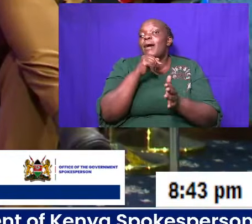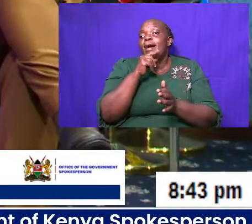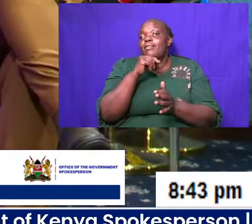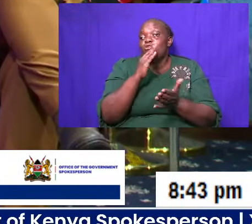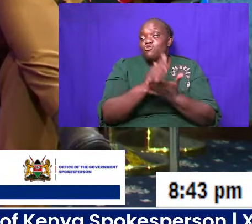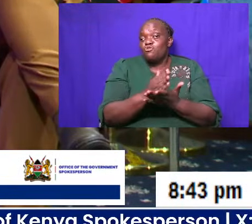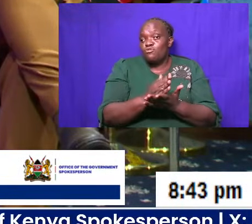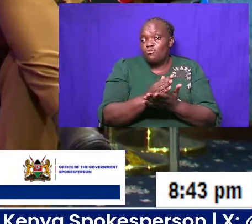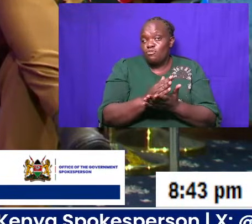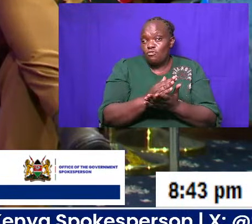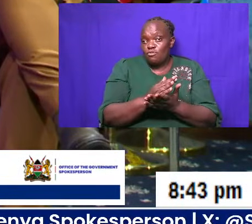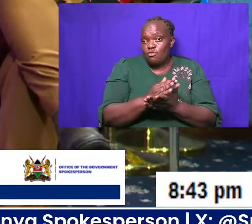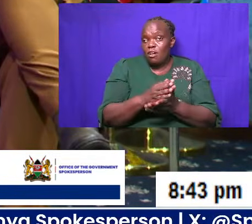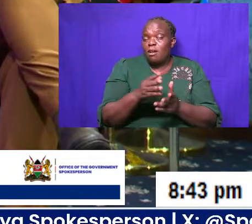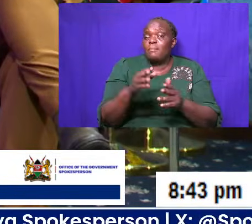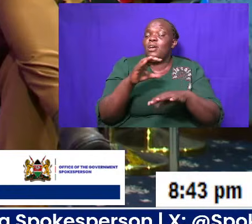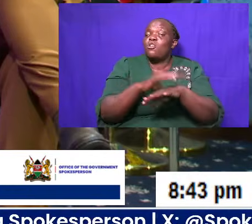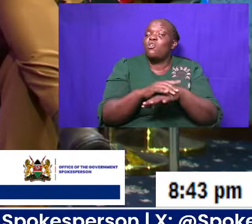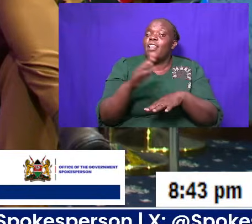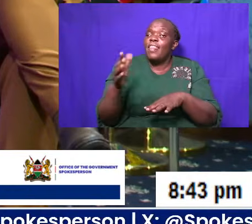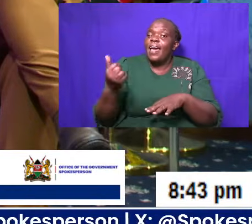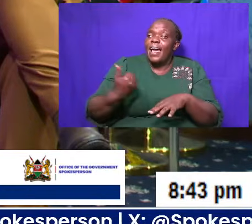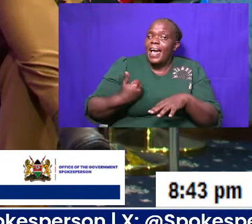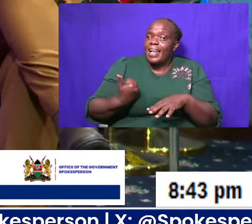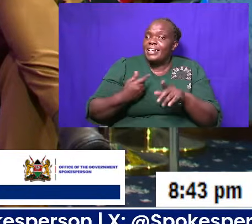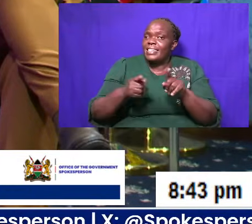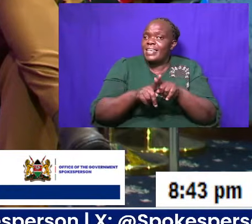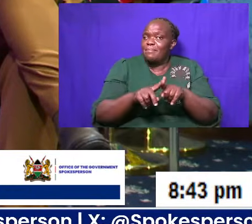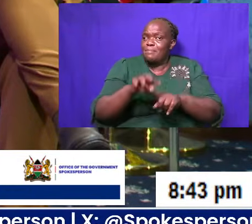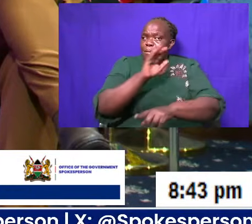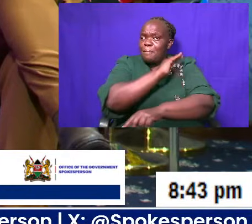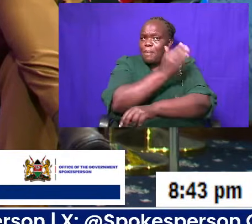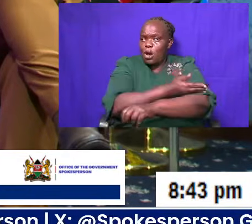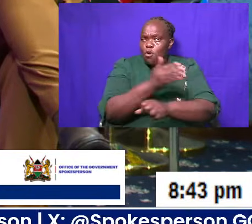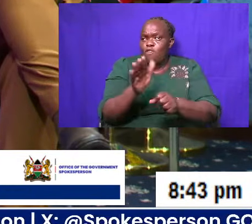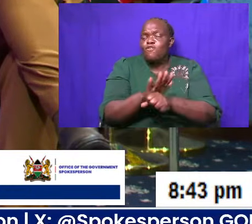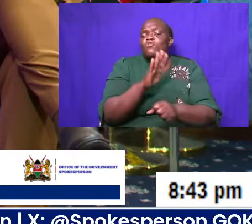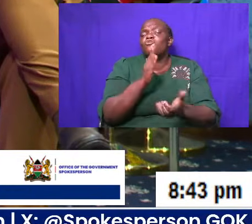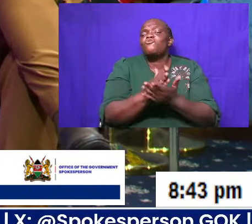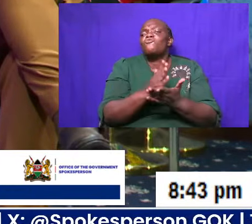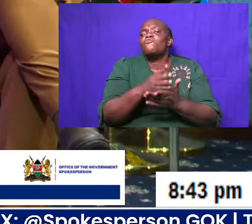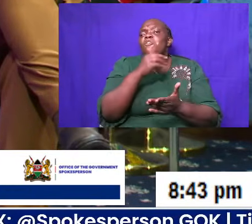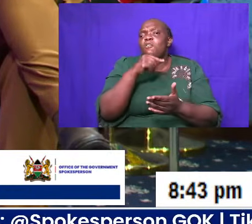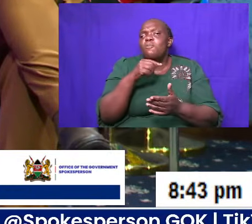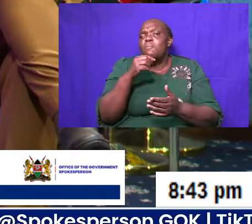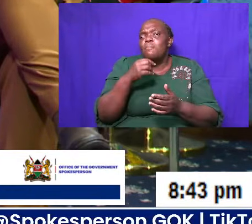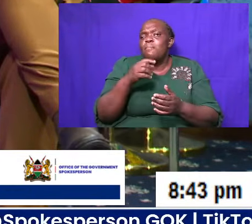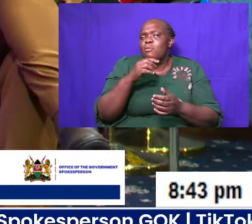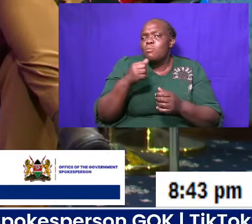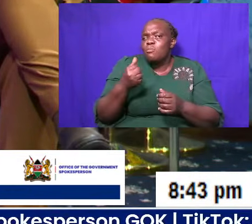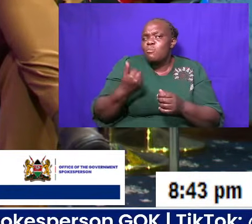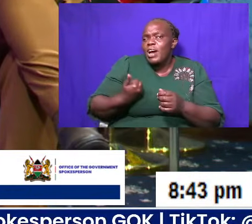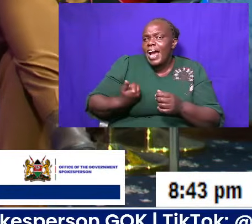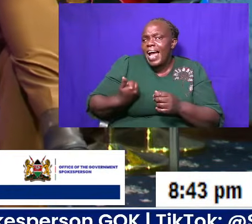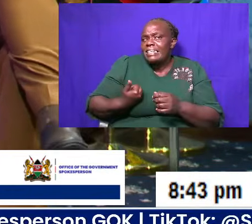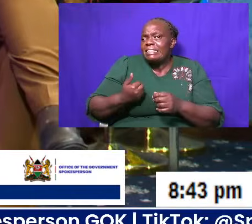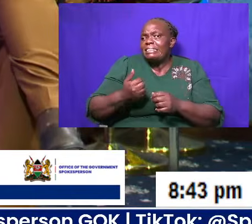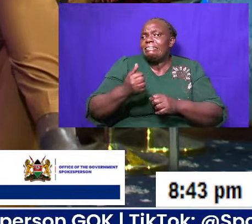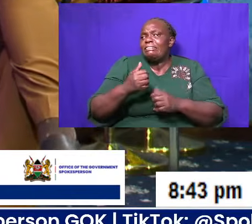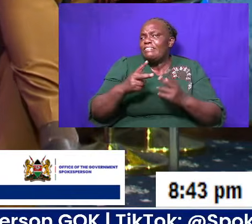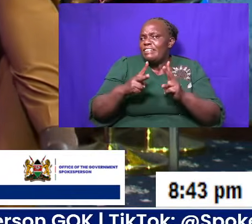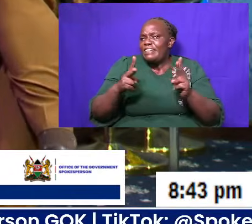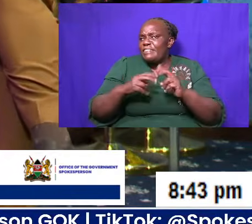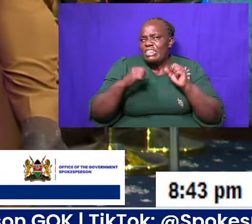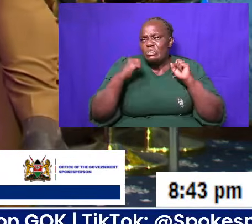girls. I go there and the girls really are very powerful. The other day we had Kahuya girls. I went there to preach. I preach actually. 195 of